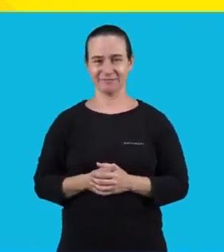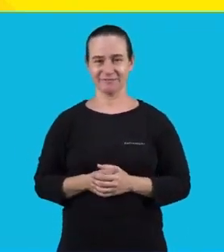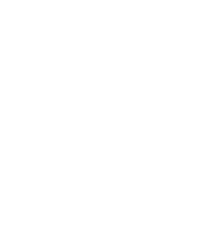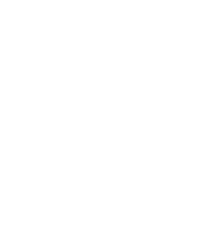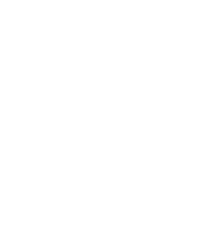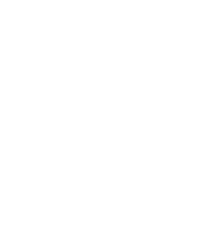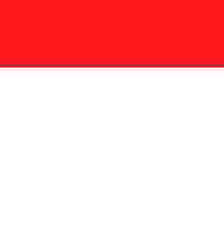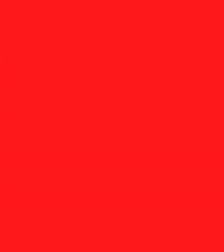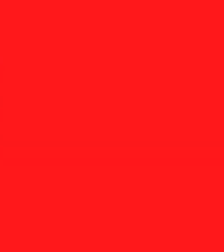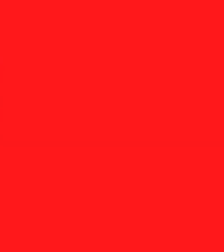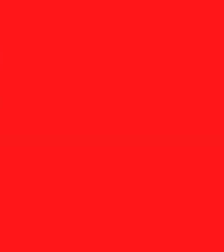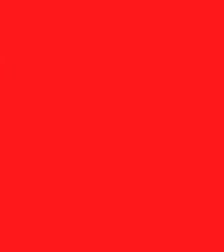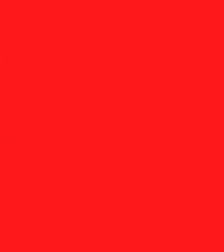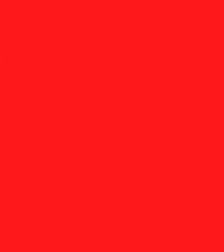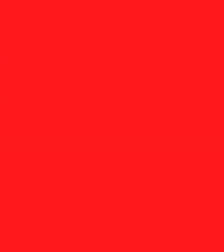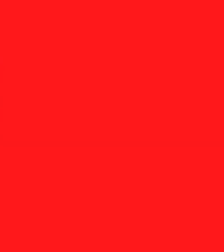bit.